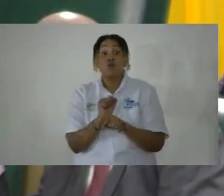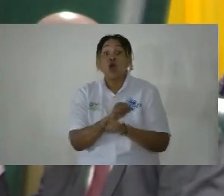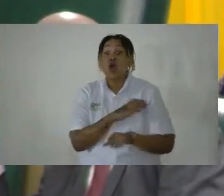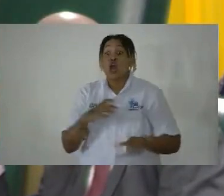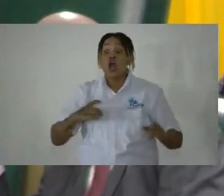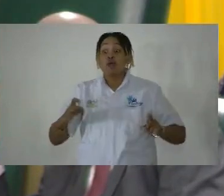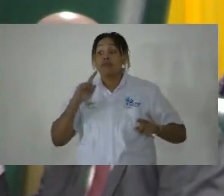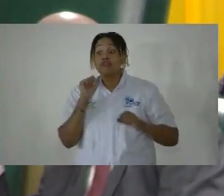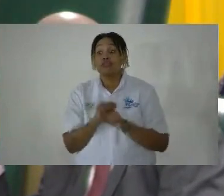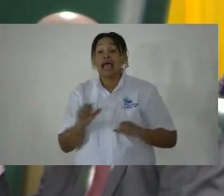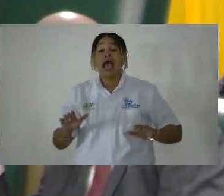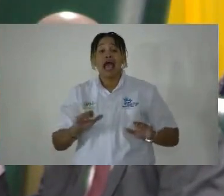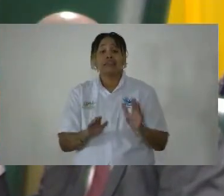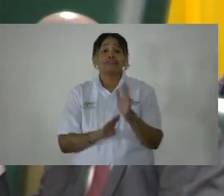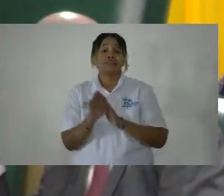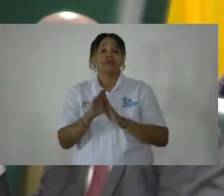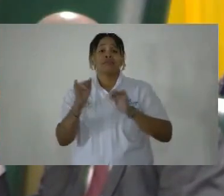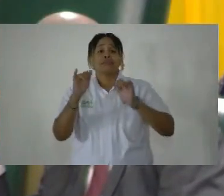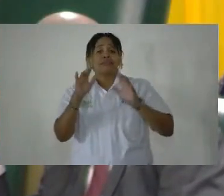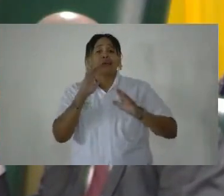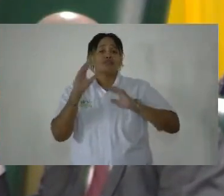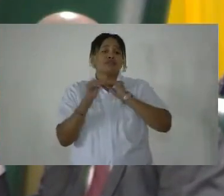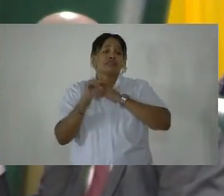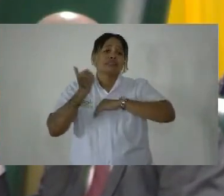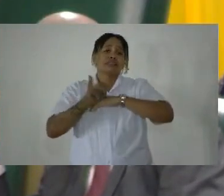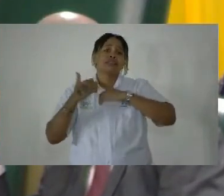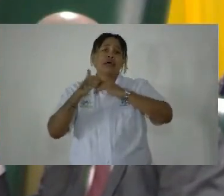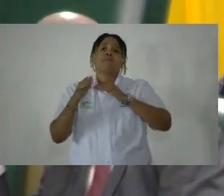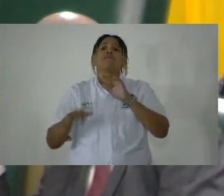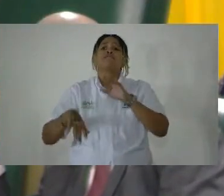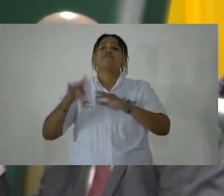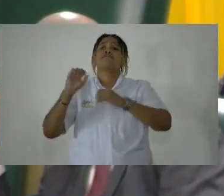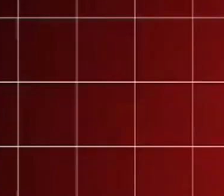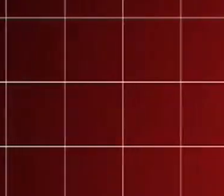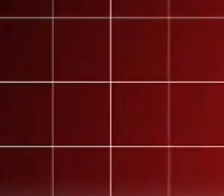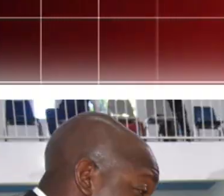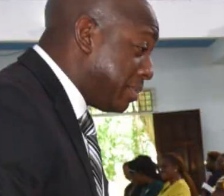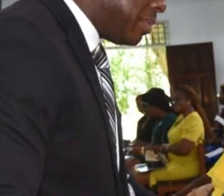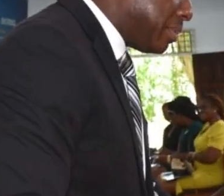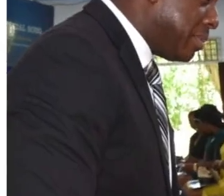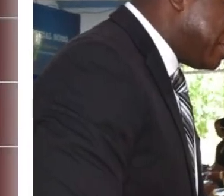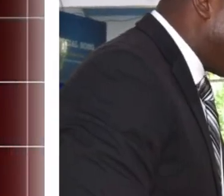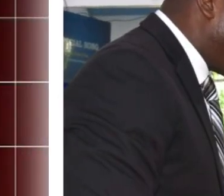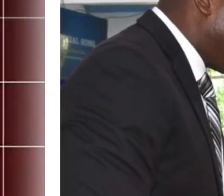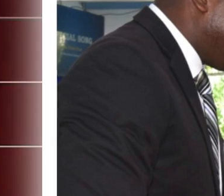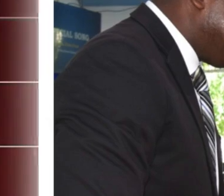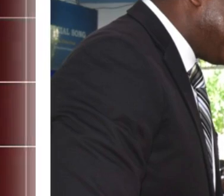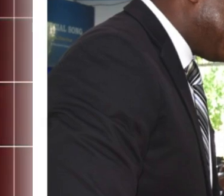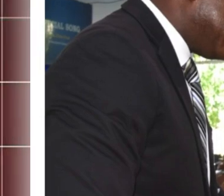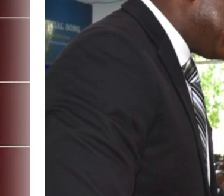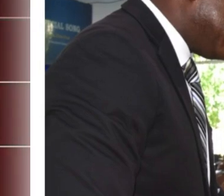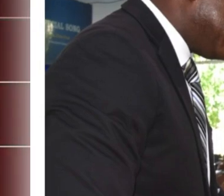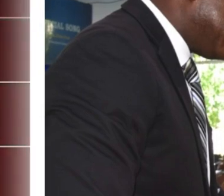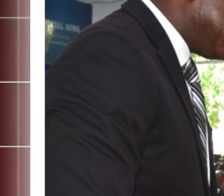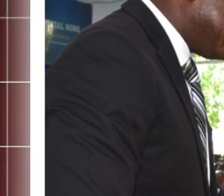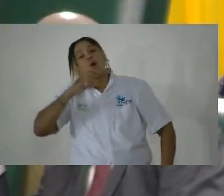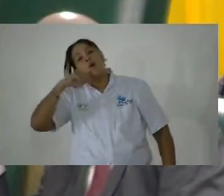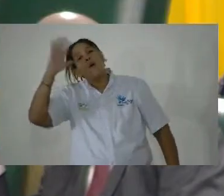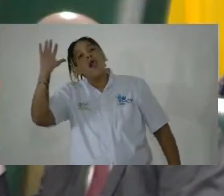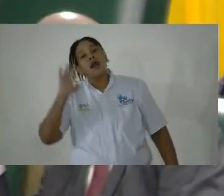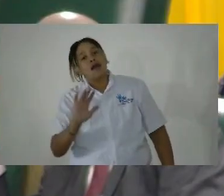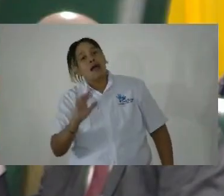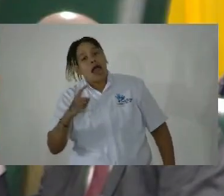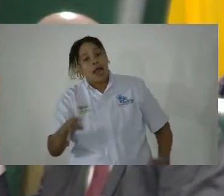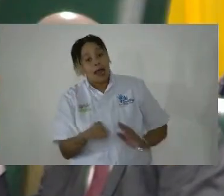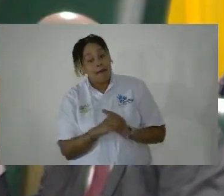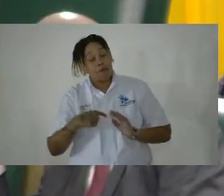been actively developing standards to establish the foundation for the care and protection of our elderly. We